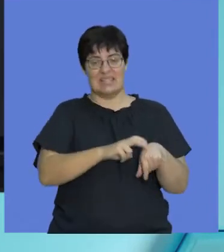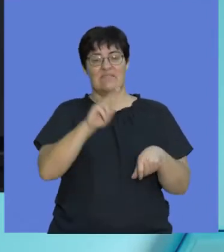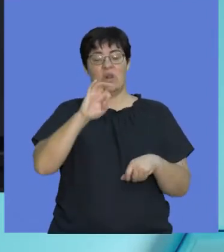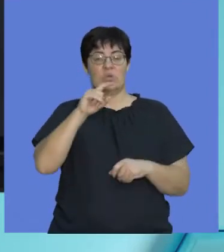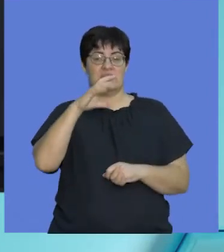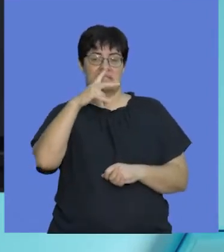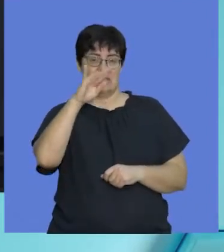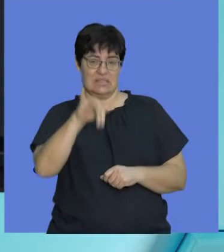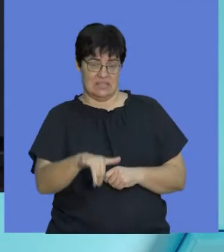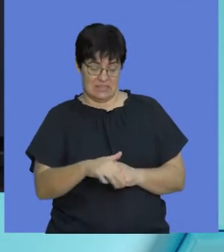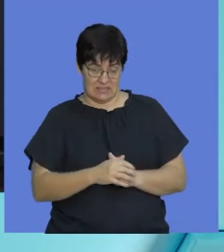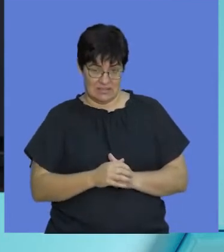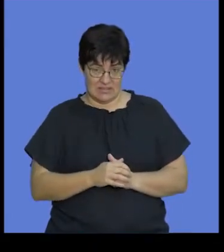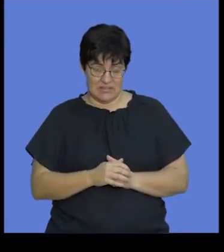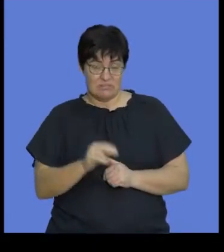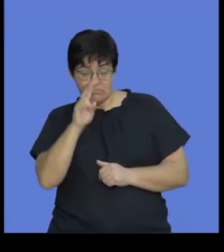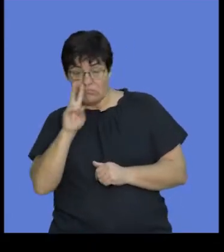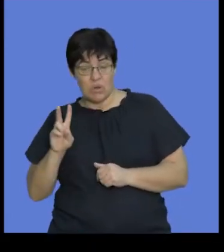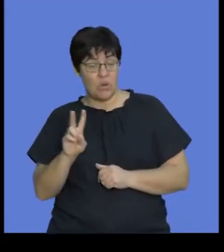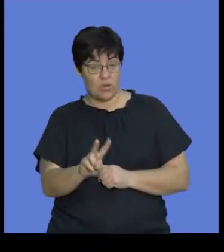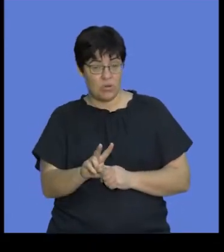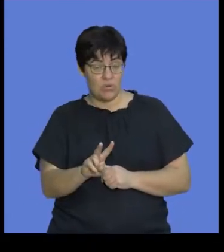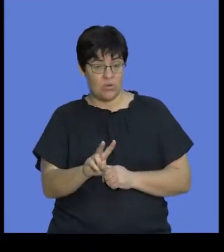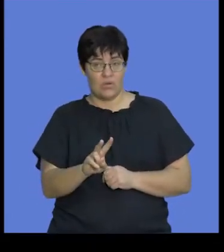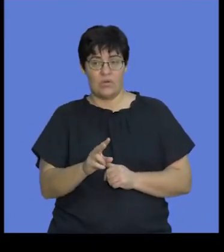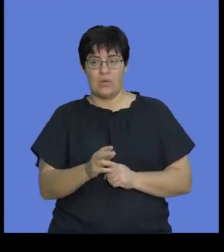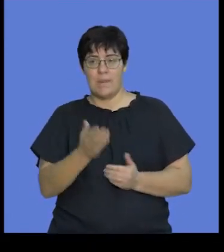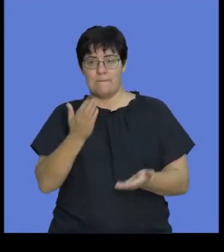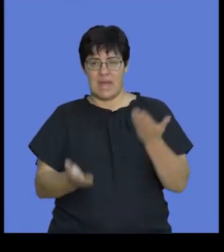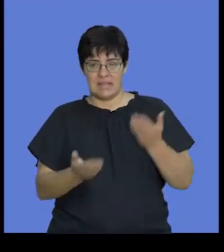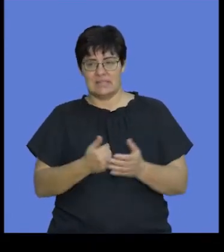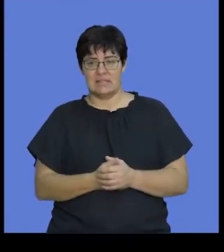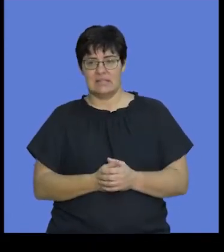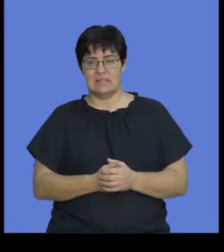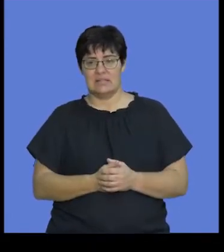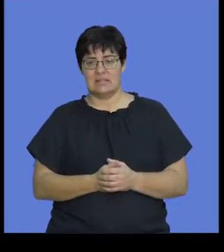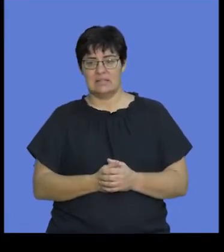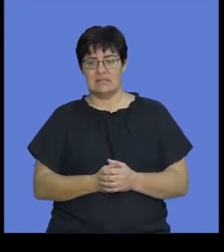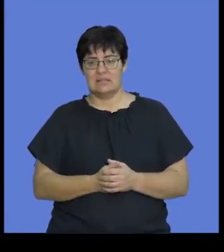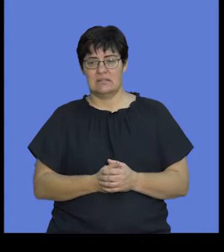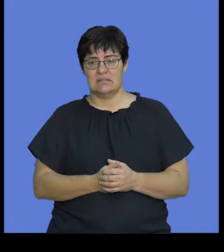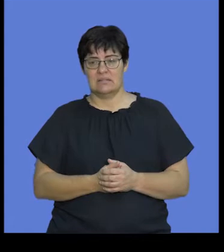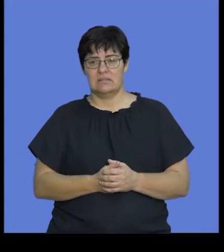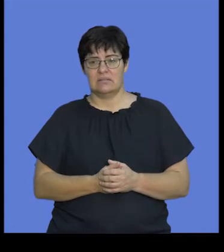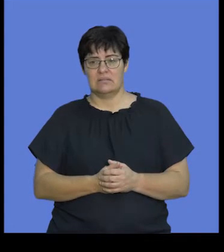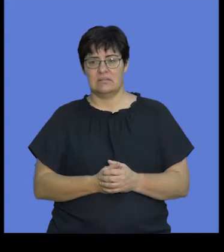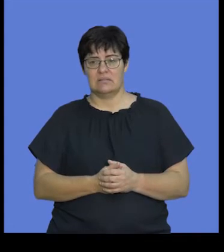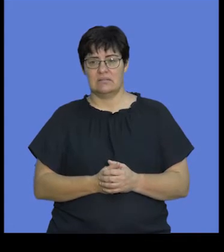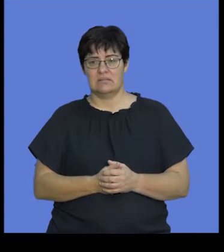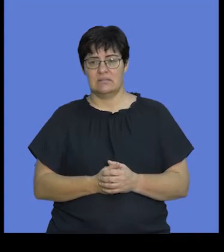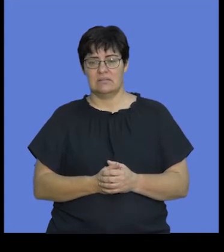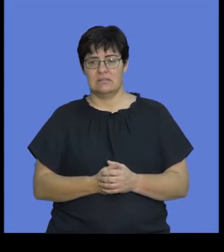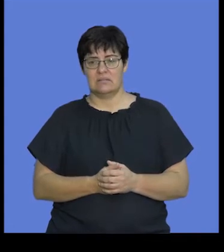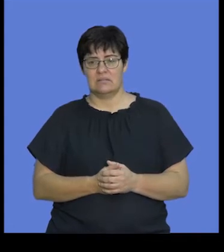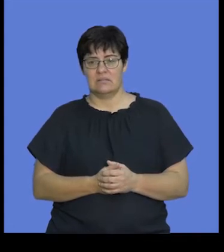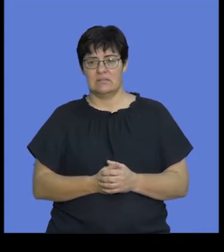velocity, okay? So when we look at it, mass, oh, I need to be able to write on the board.